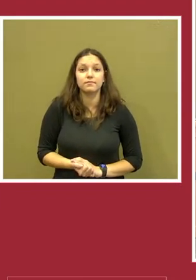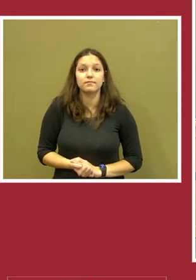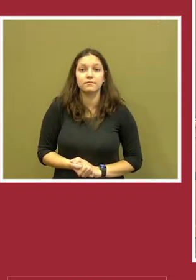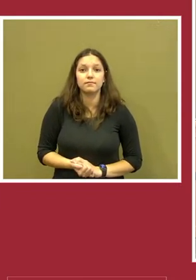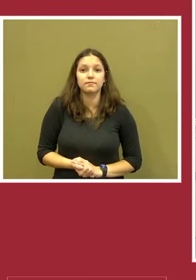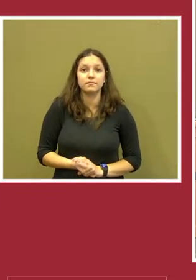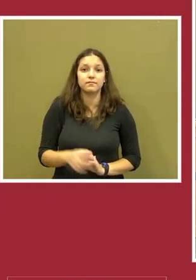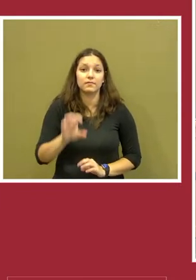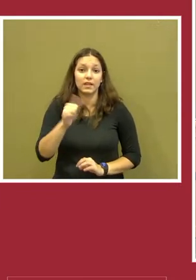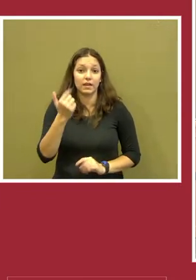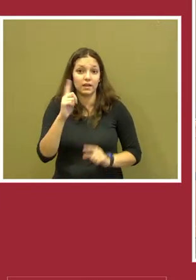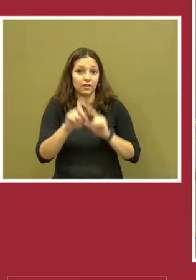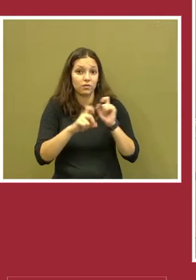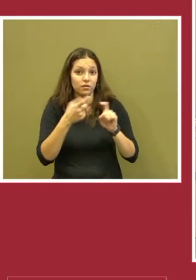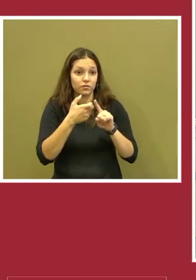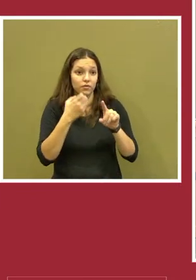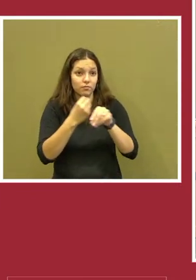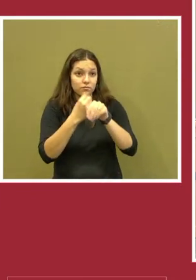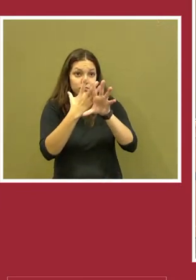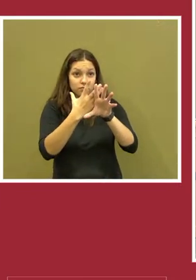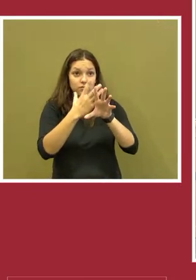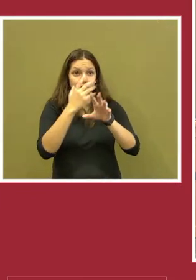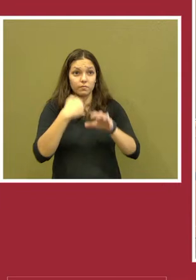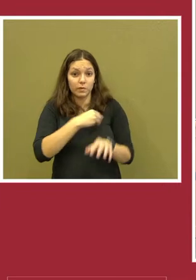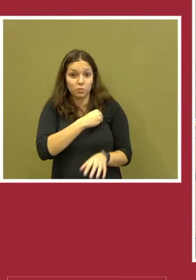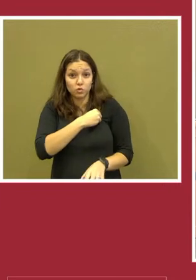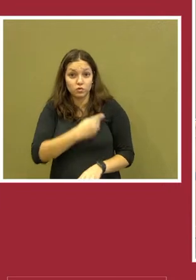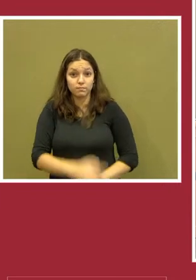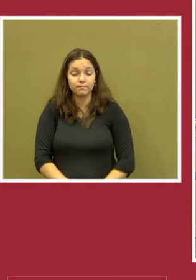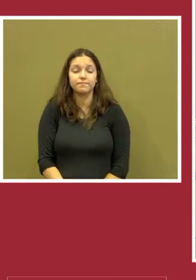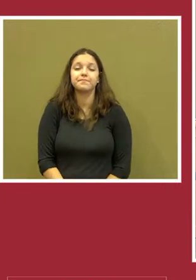Are there any questions from our remote board members?